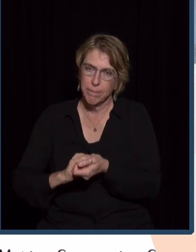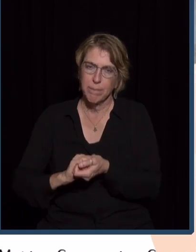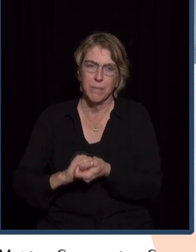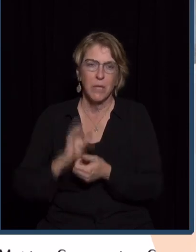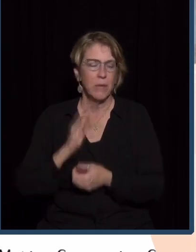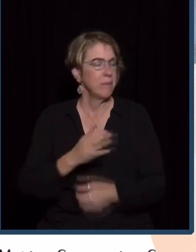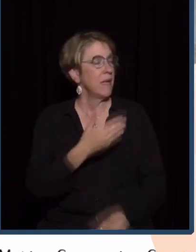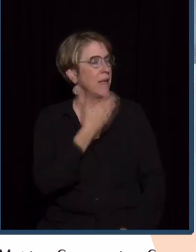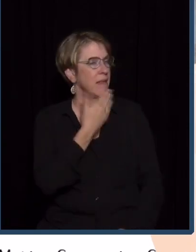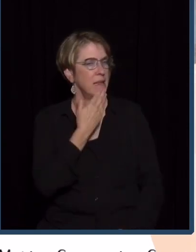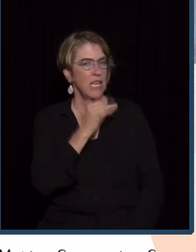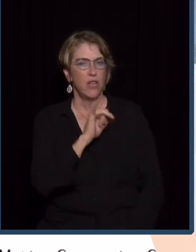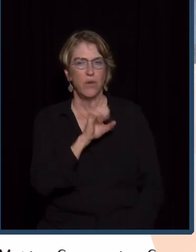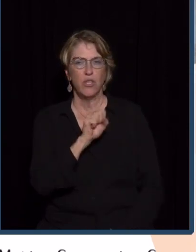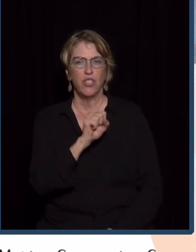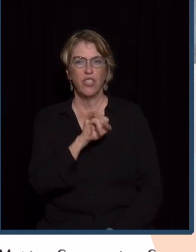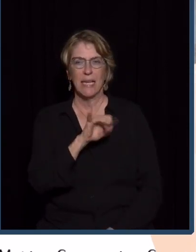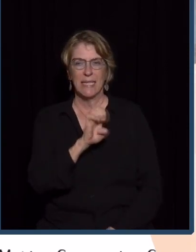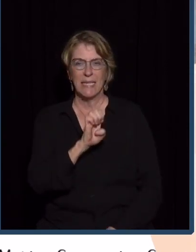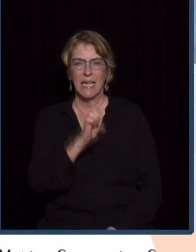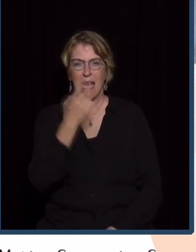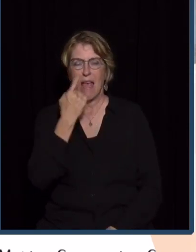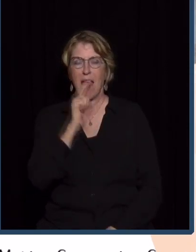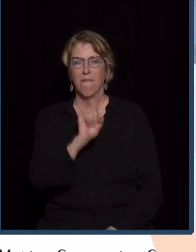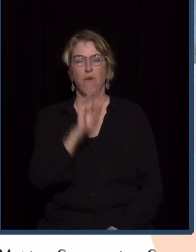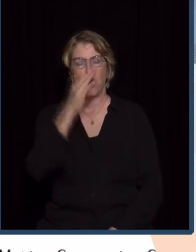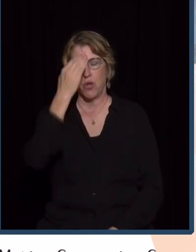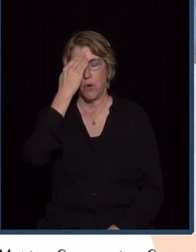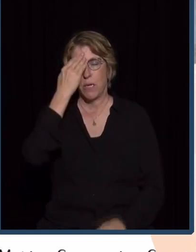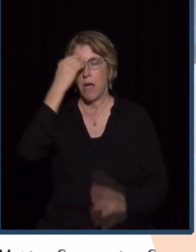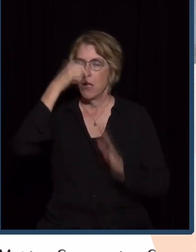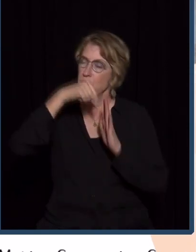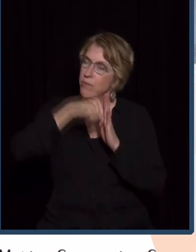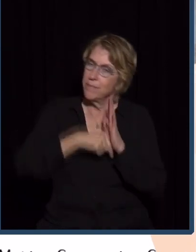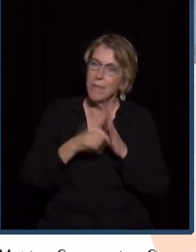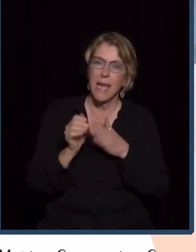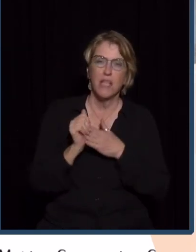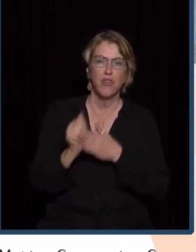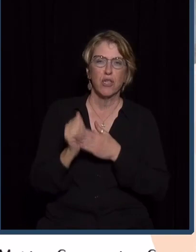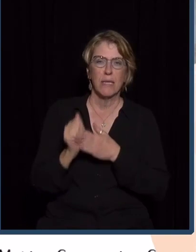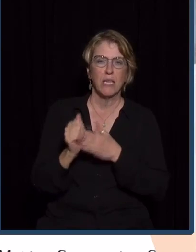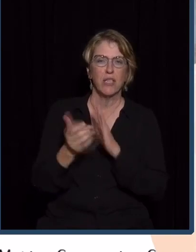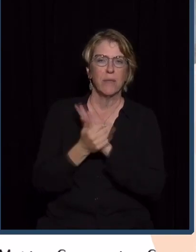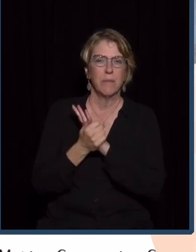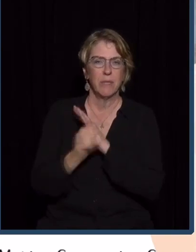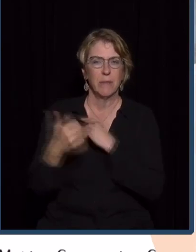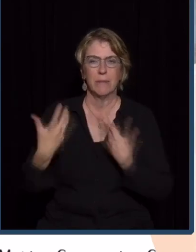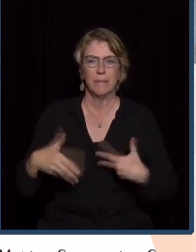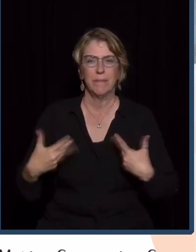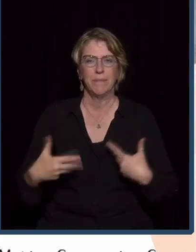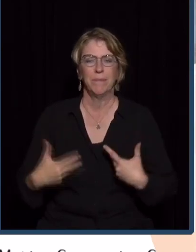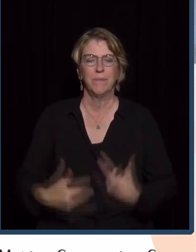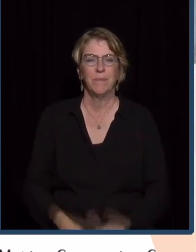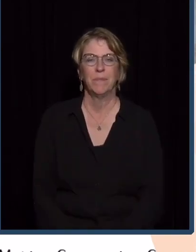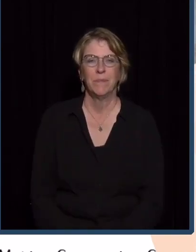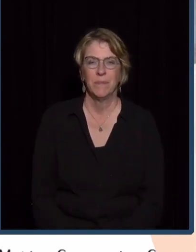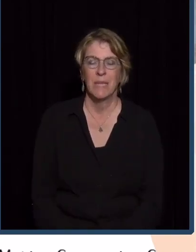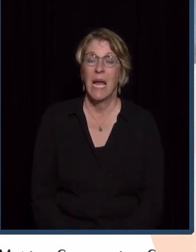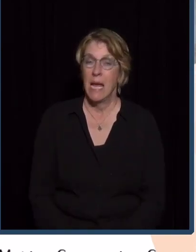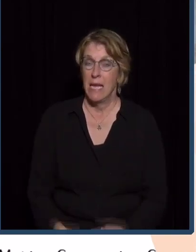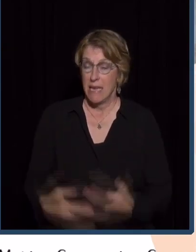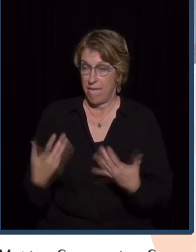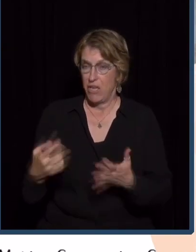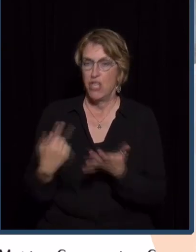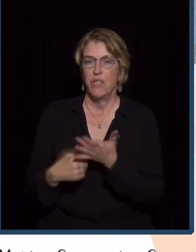Jesse, thank you so much for your depth of knowledge and leadership in these critical efforts. In discussion with the